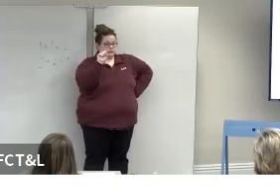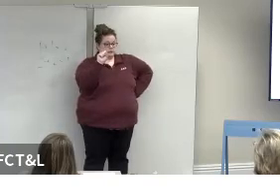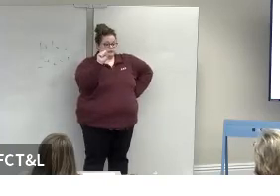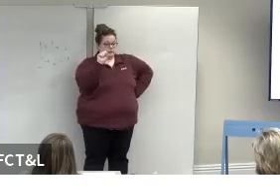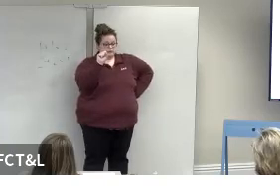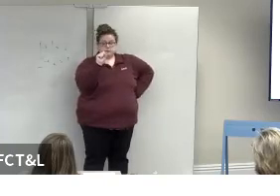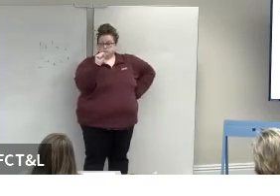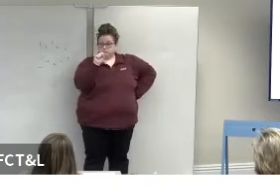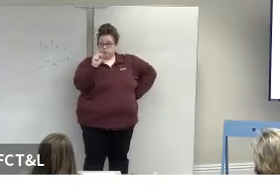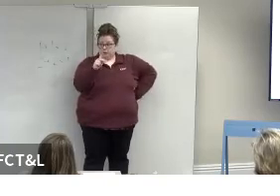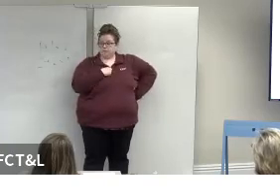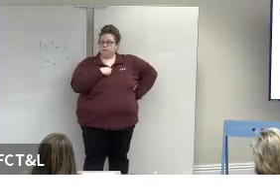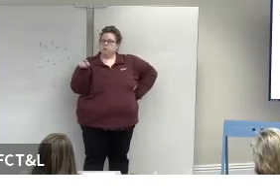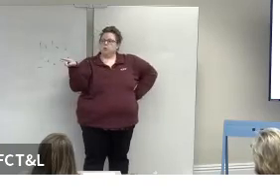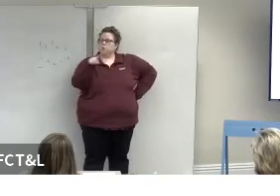about waiters,